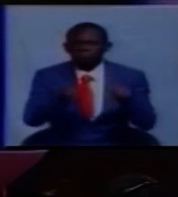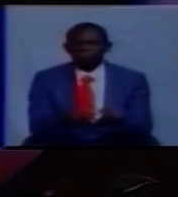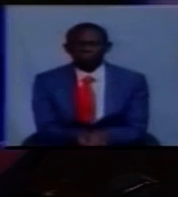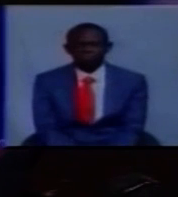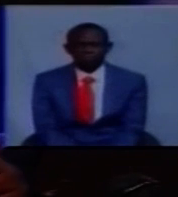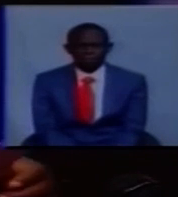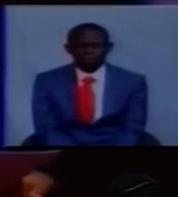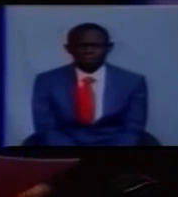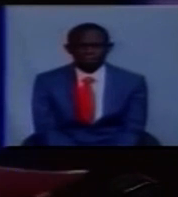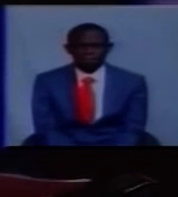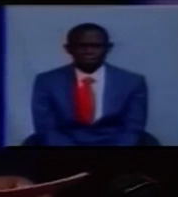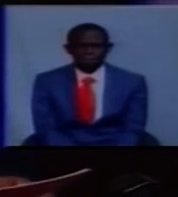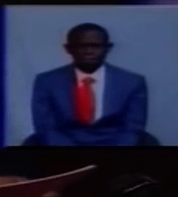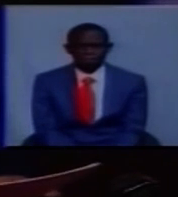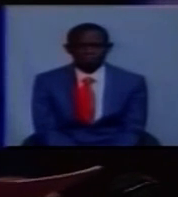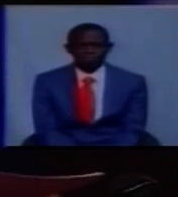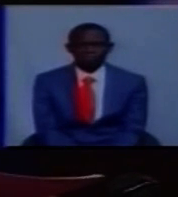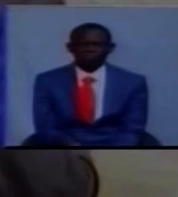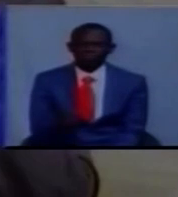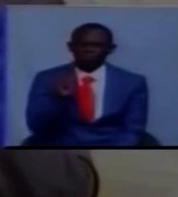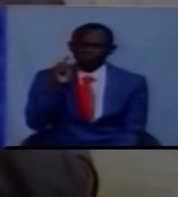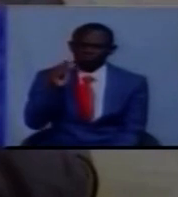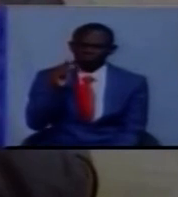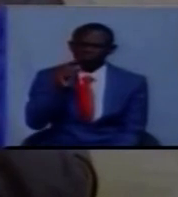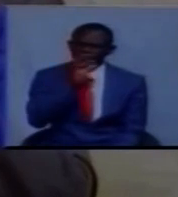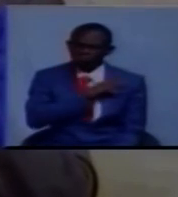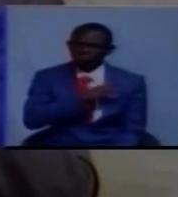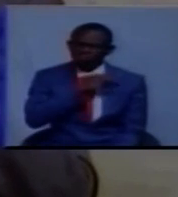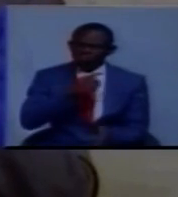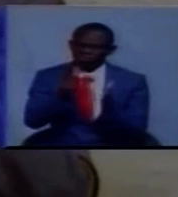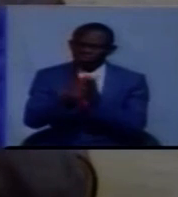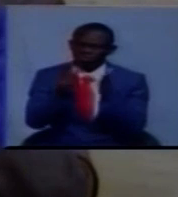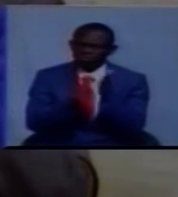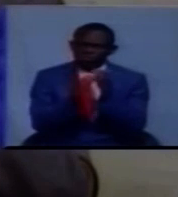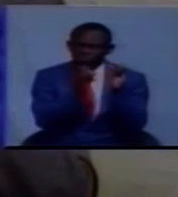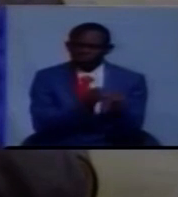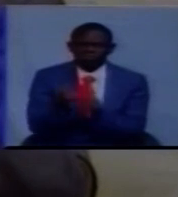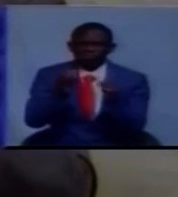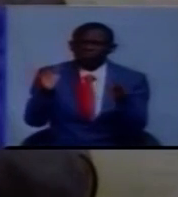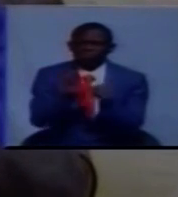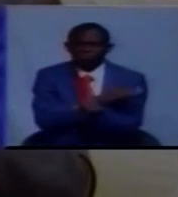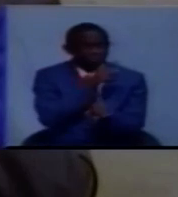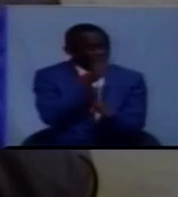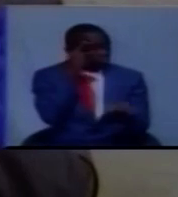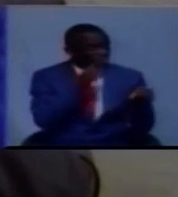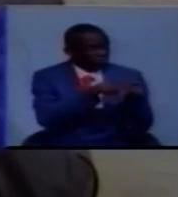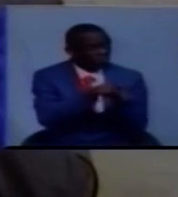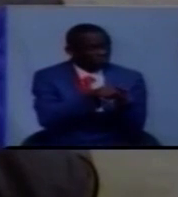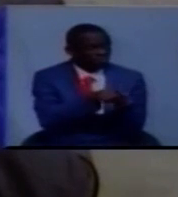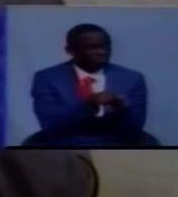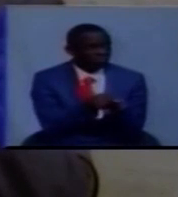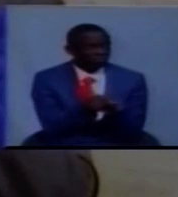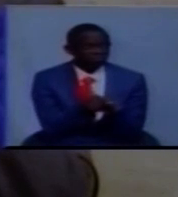wage has not been fully implemented? Well, because of various reasons. Some people, they don't come out and to say